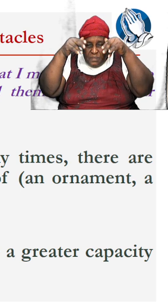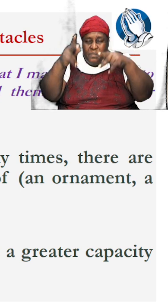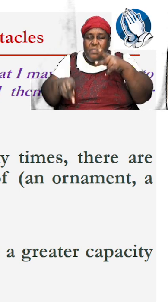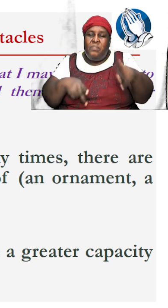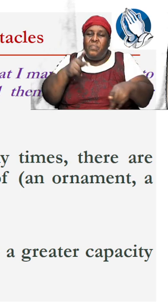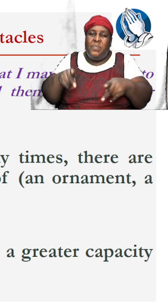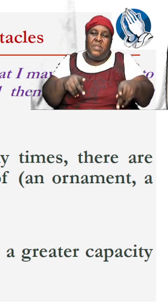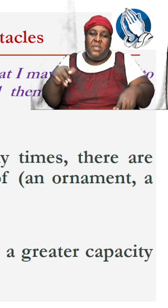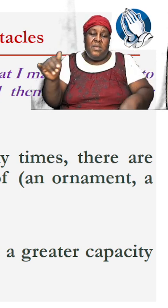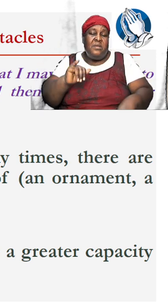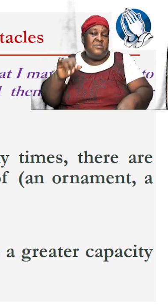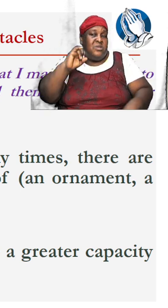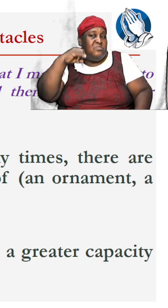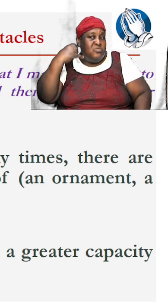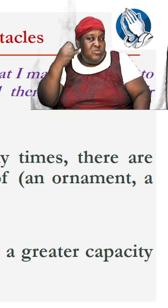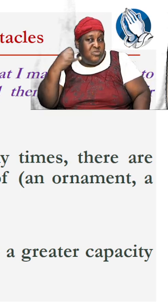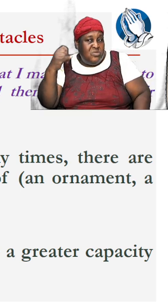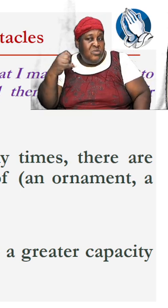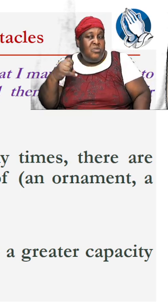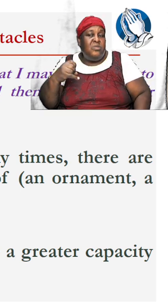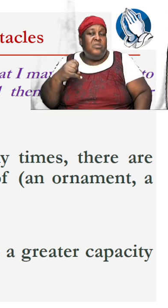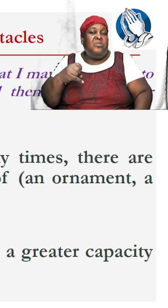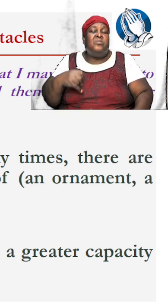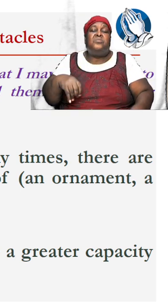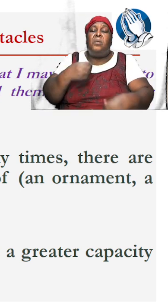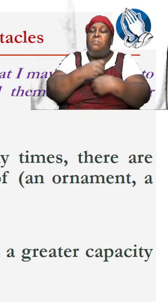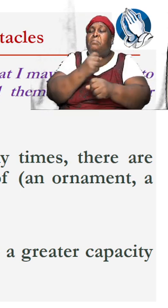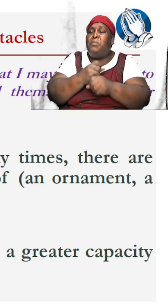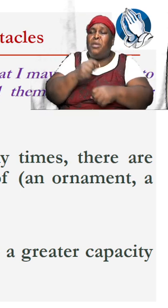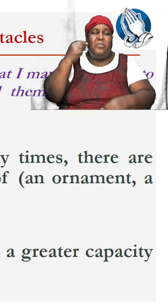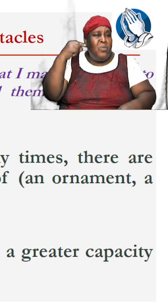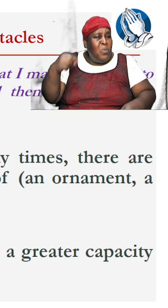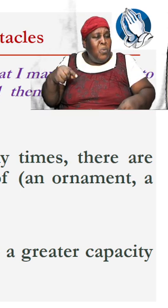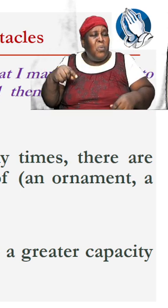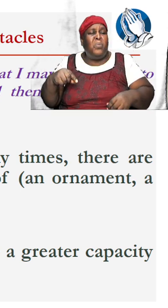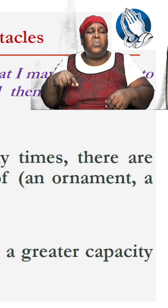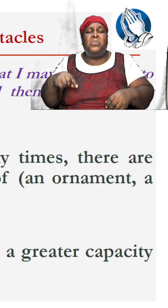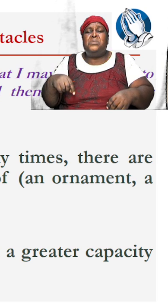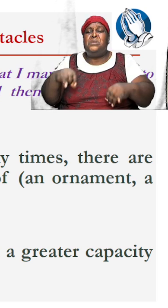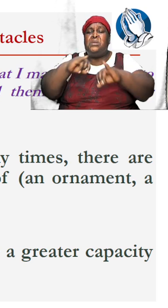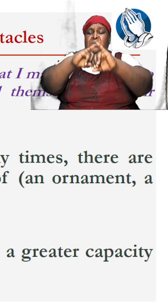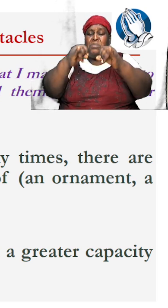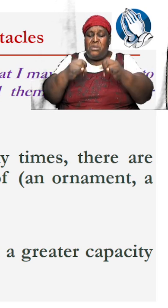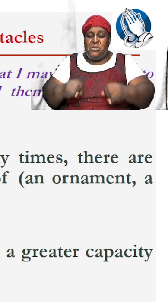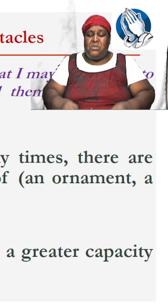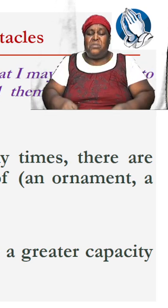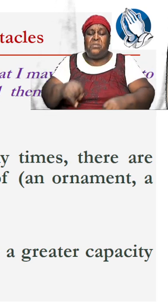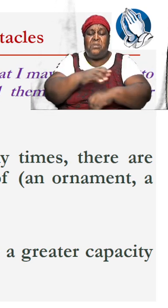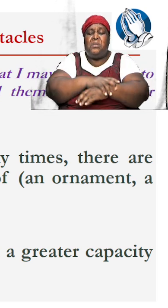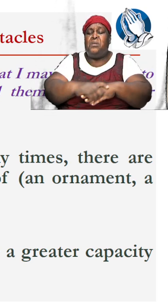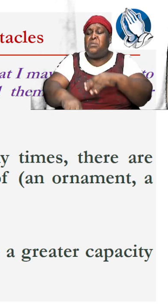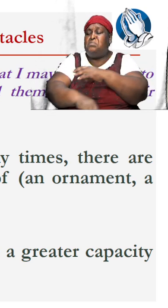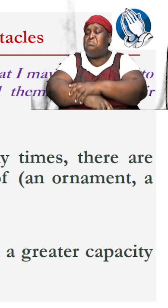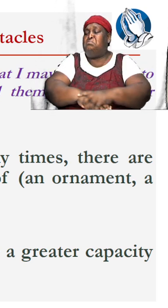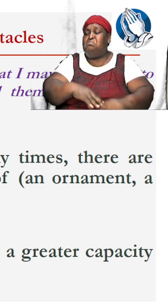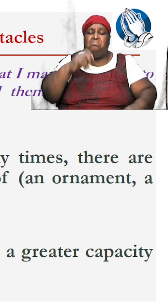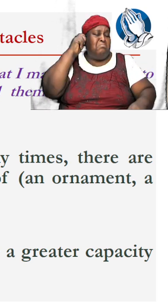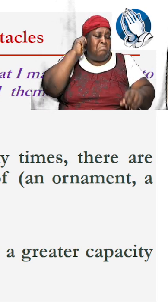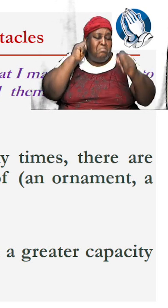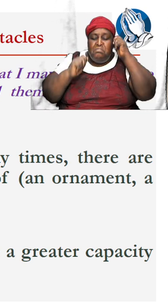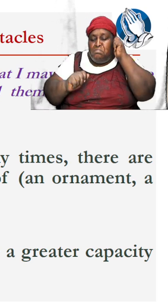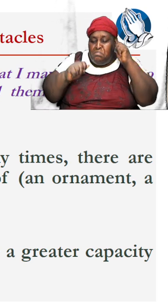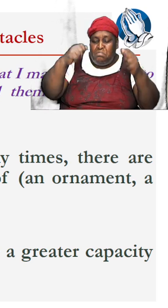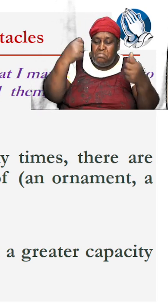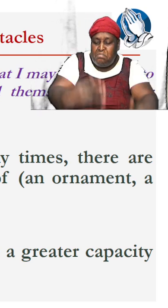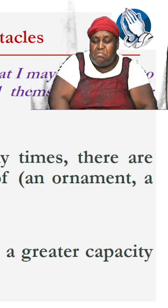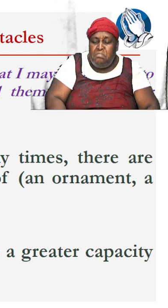jewelry that they use to build this golden calf. Notice they first recognize it and they stripped it from themselves. And God said, look here, if you are going